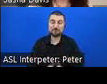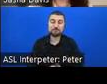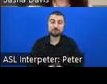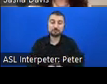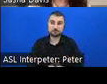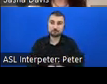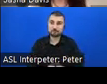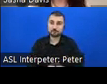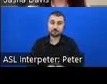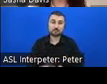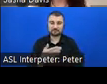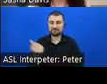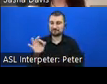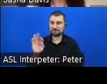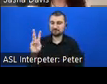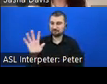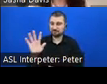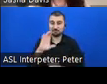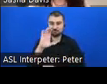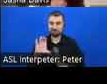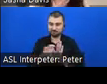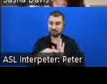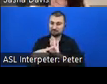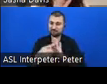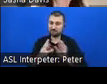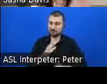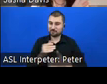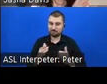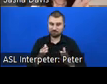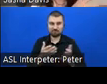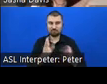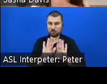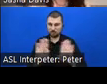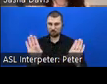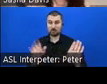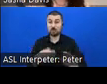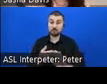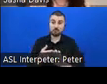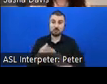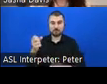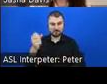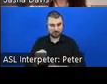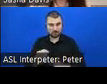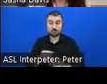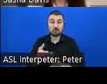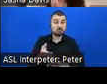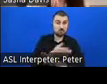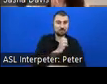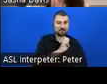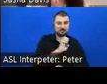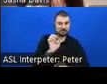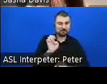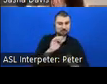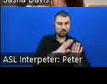So this is a 1965 photo showing the living room's south wall. So I just had you looking in the east wall, now we've turned to the south wall. And